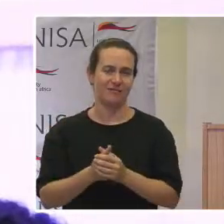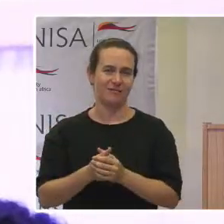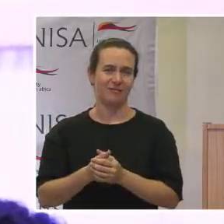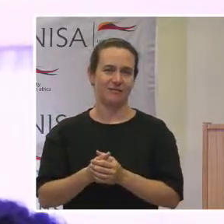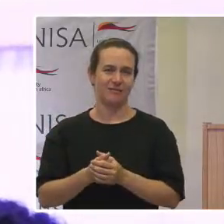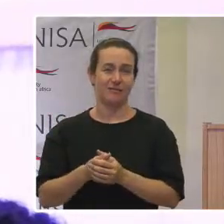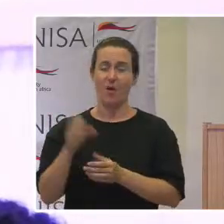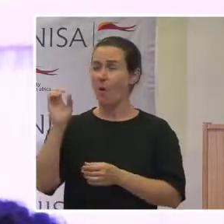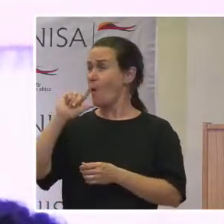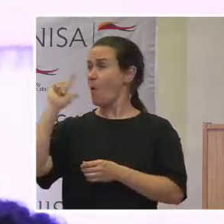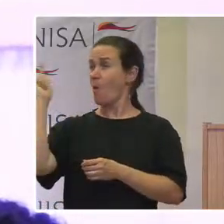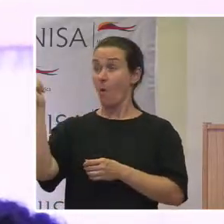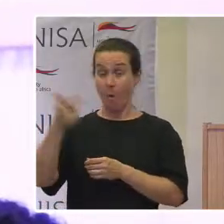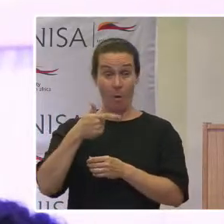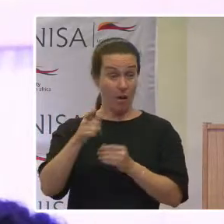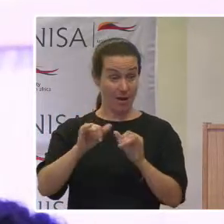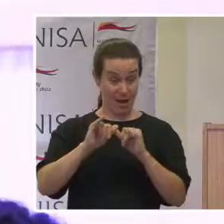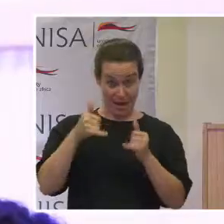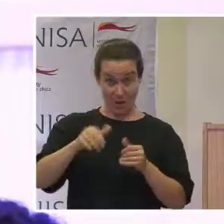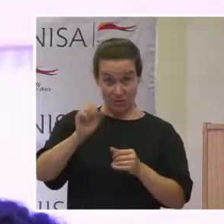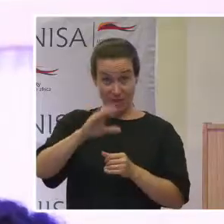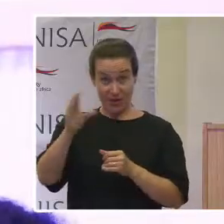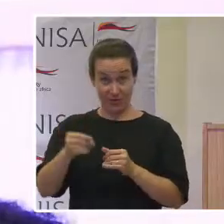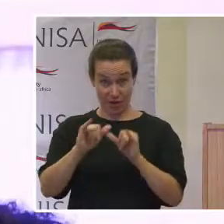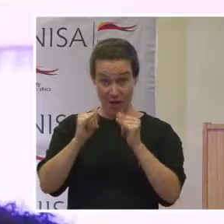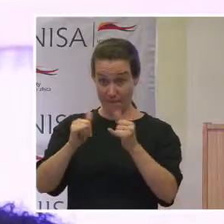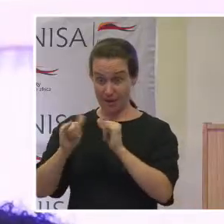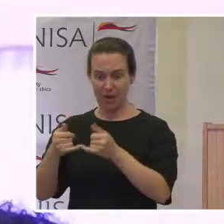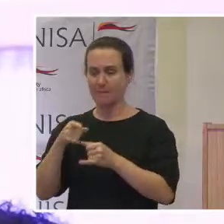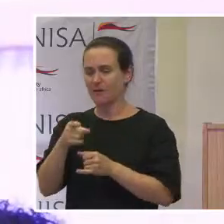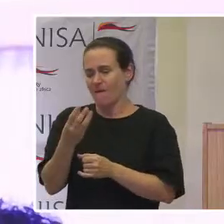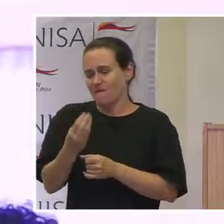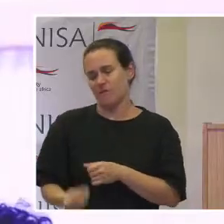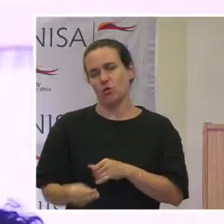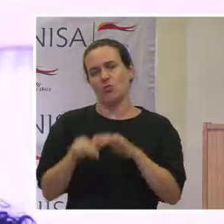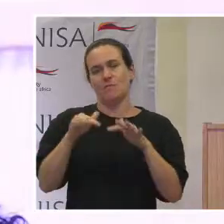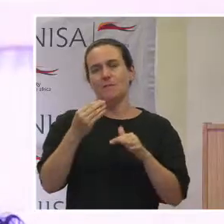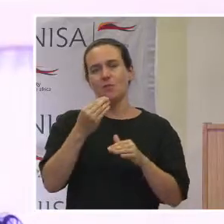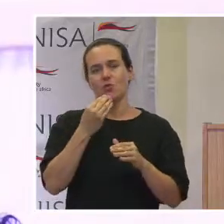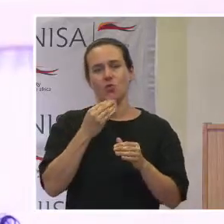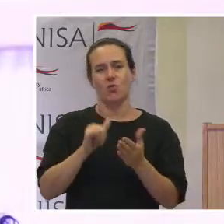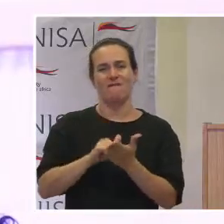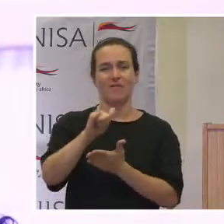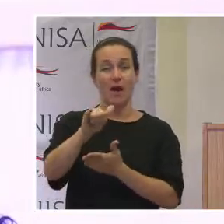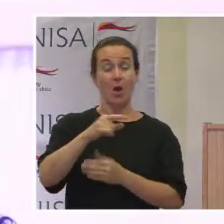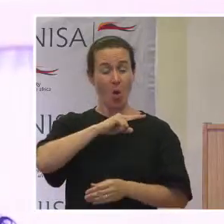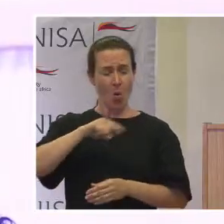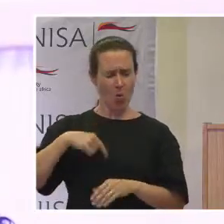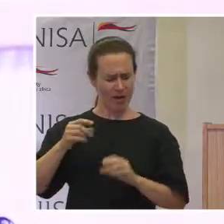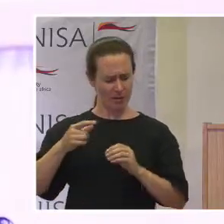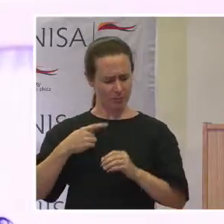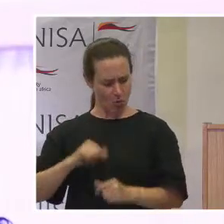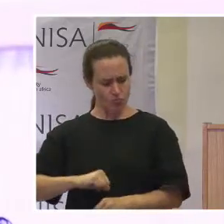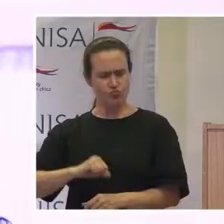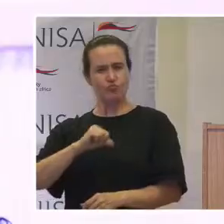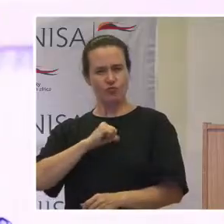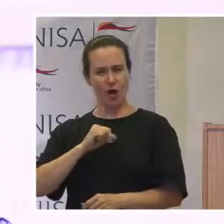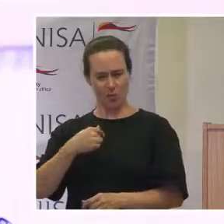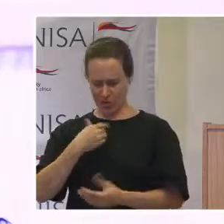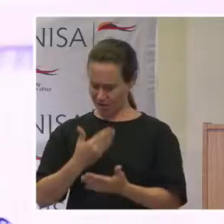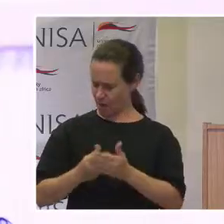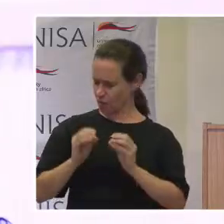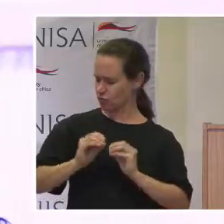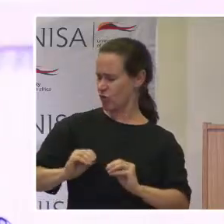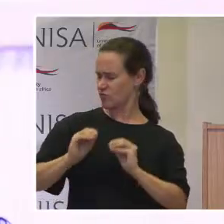of them are short of pilots right now in South Africa. We are training the best. We pride ourselves to say we're the best